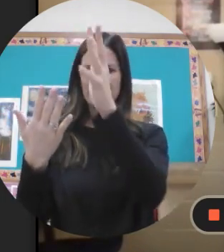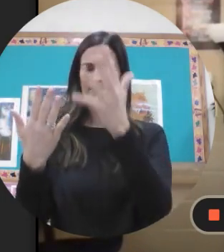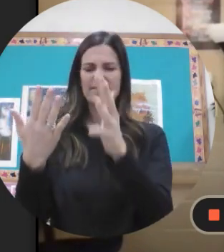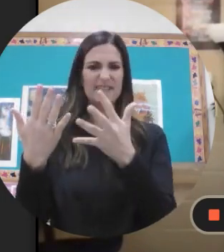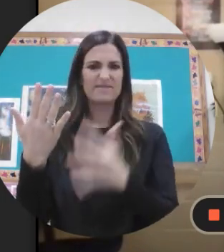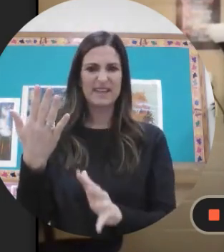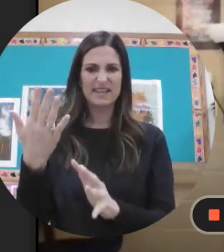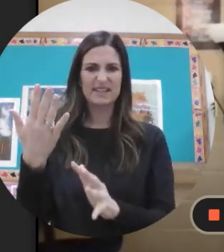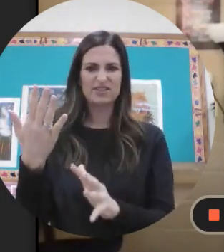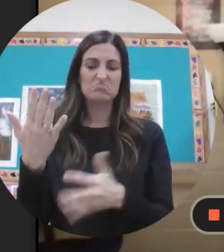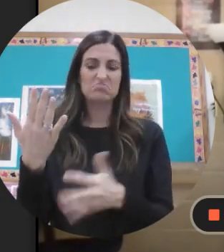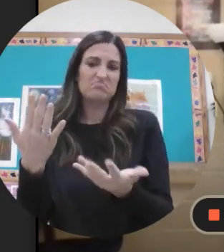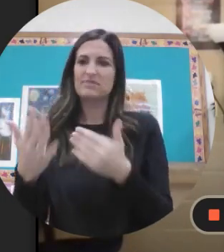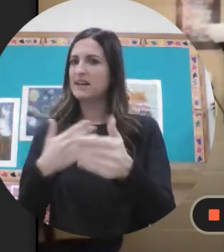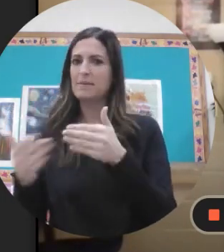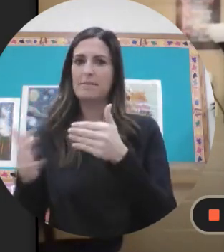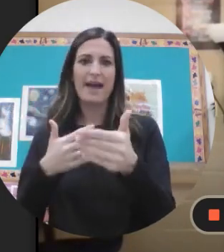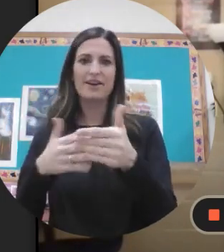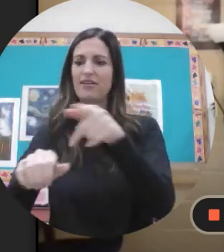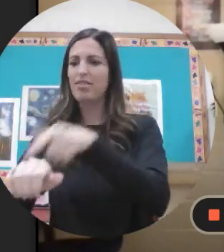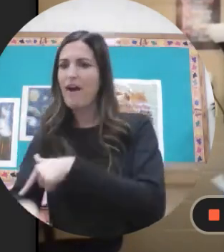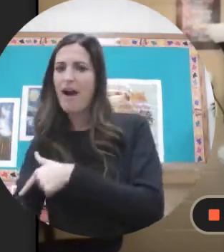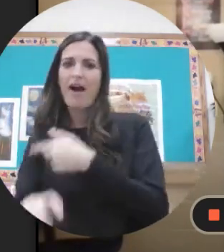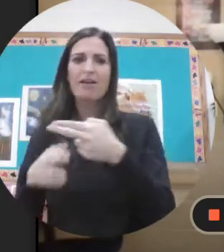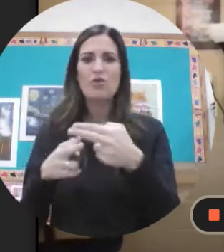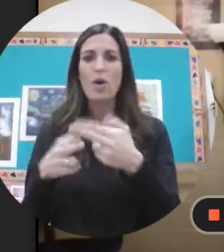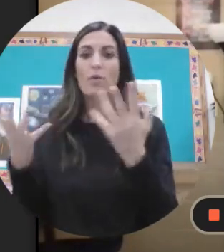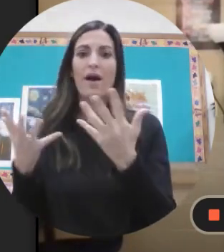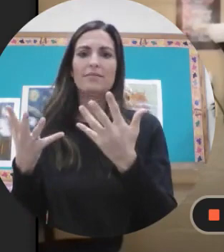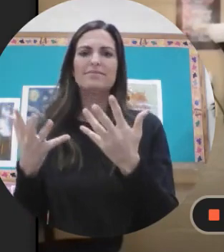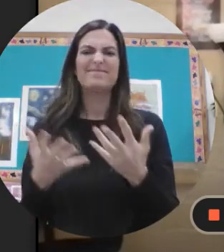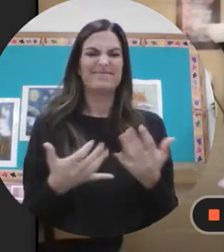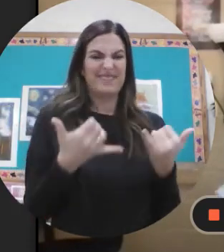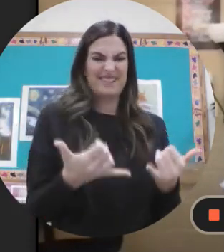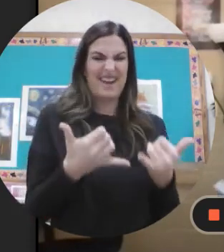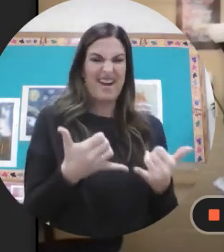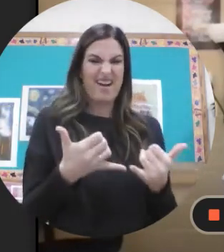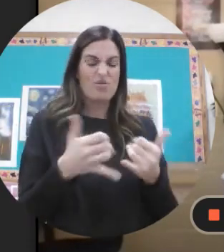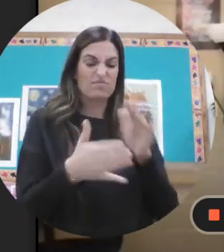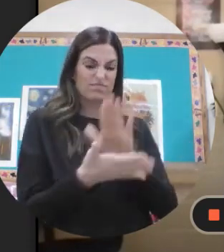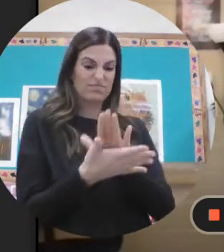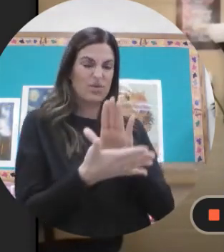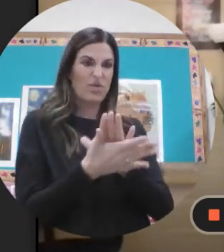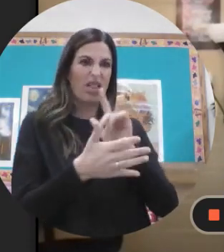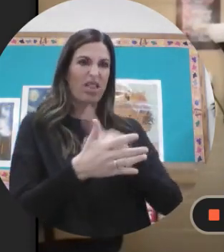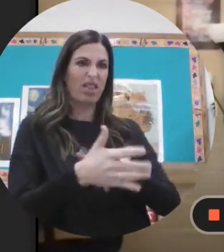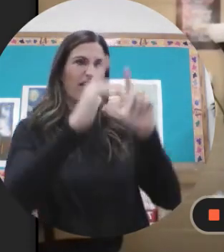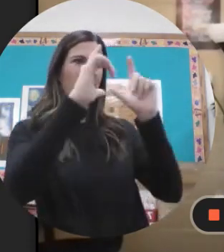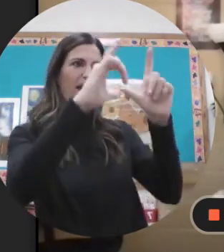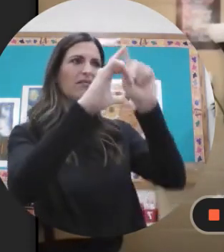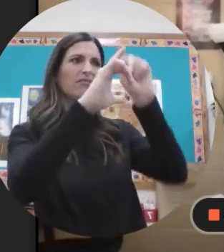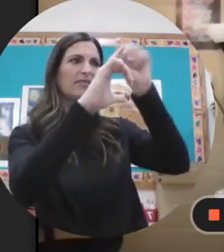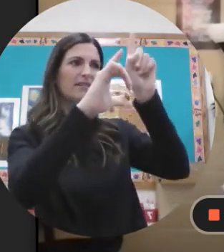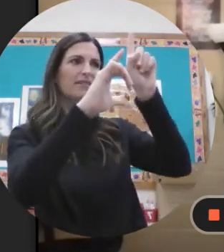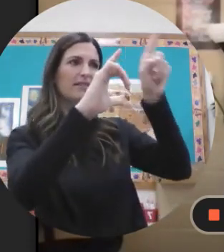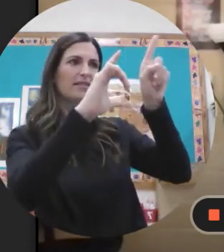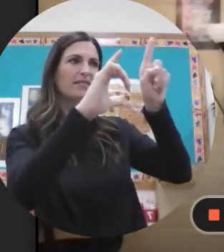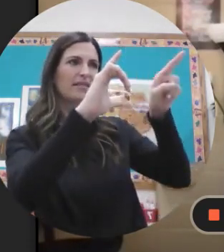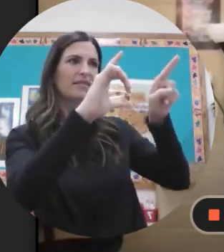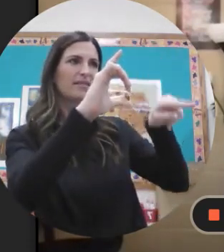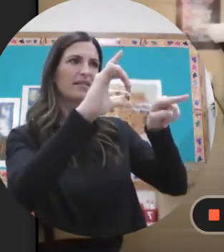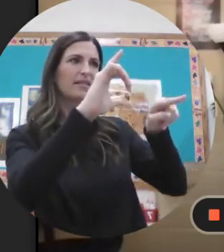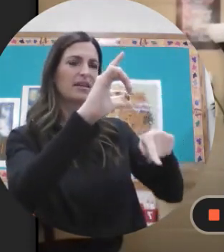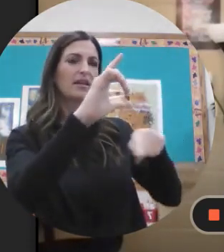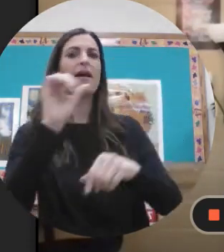long or short it took. But here, school was by the clock. Just when I was getting into science, it was time to switch to